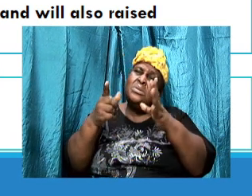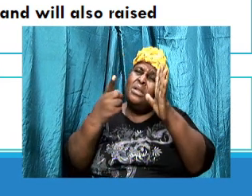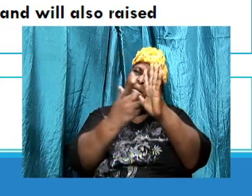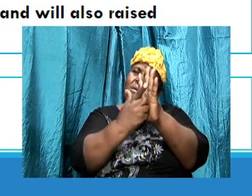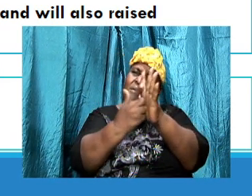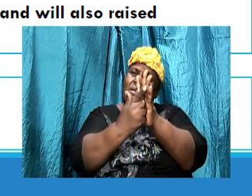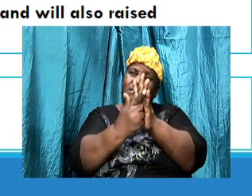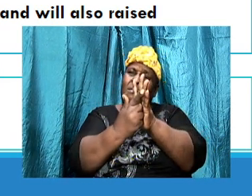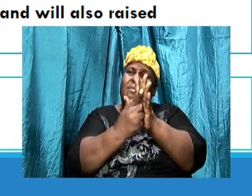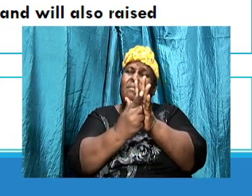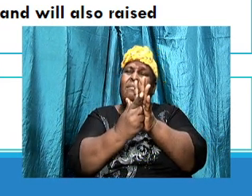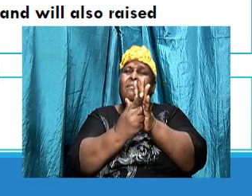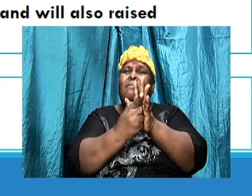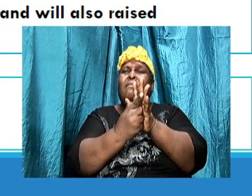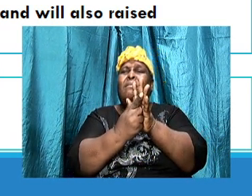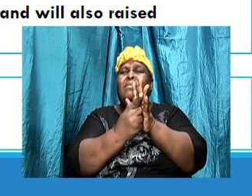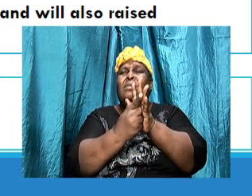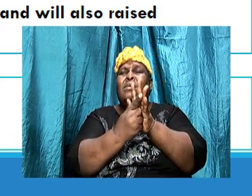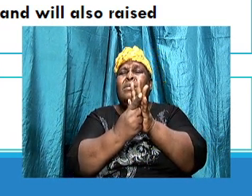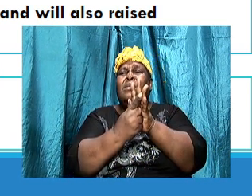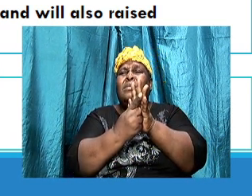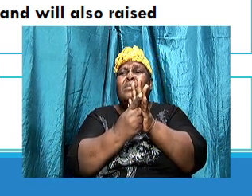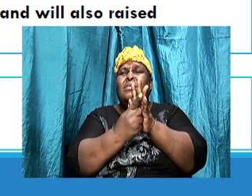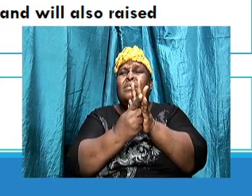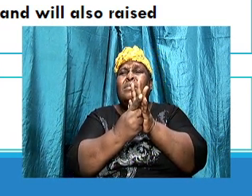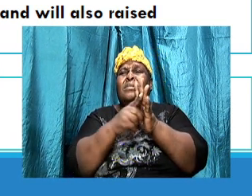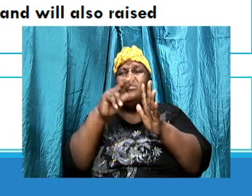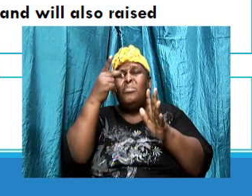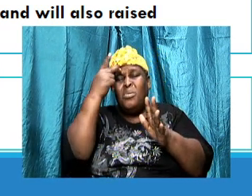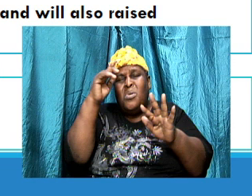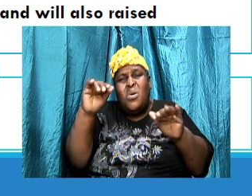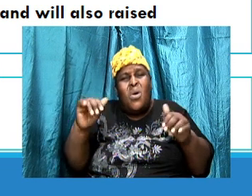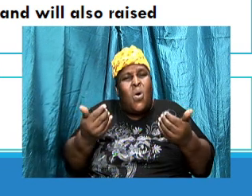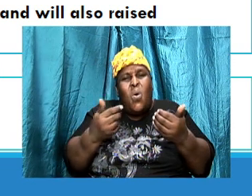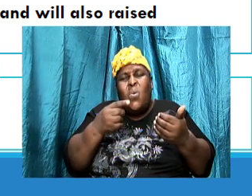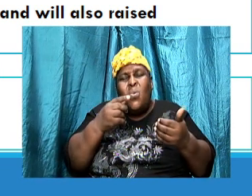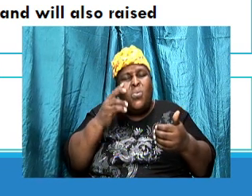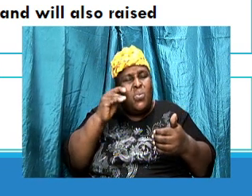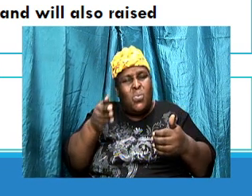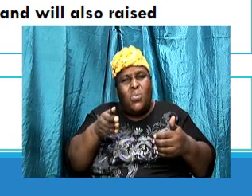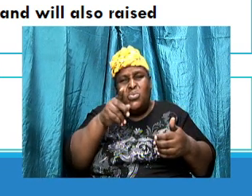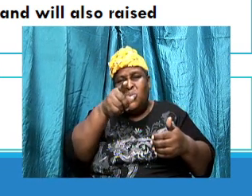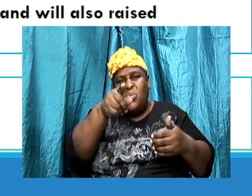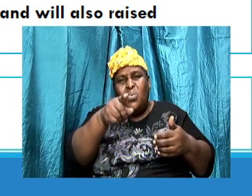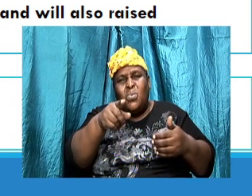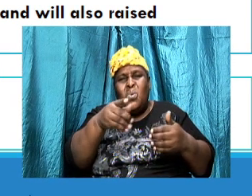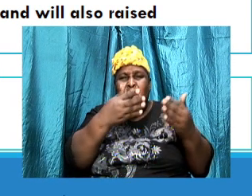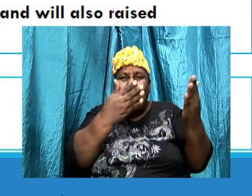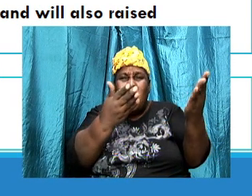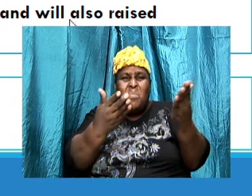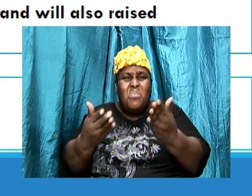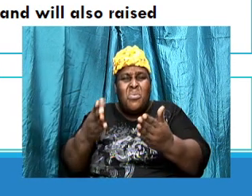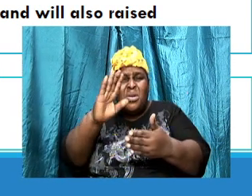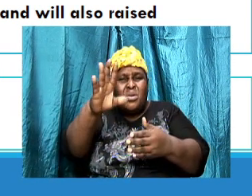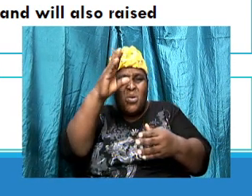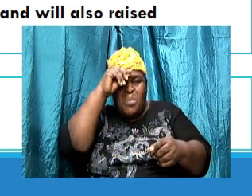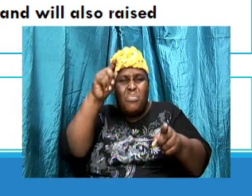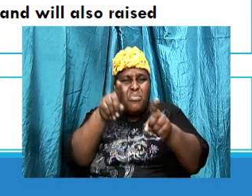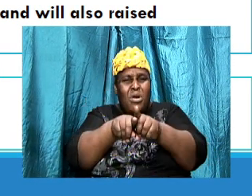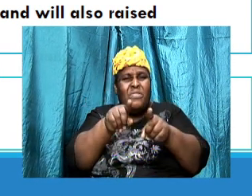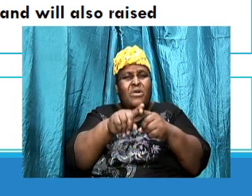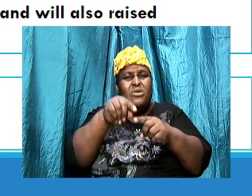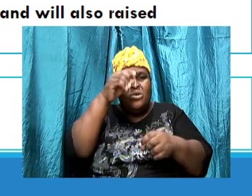court. And, you know, he said that, you know, how could you bring your brother to